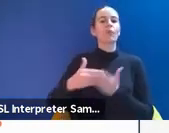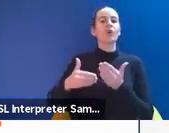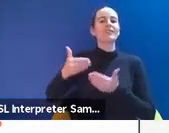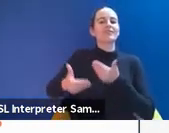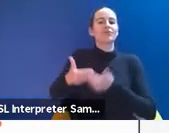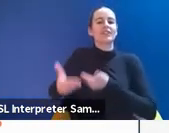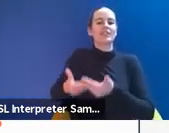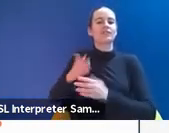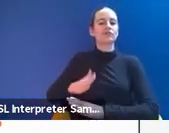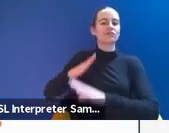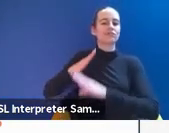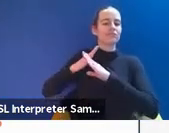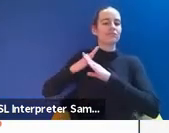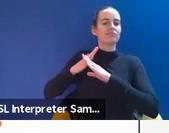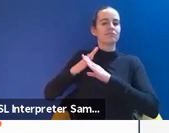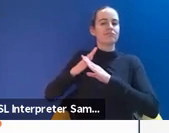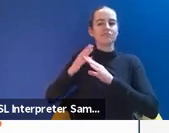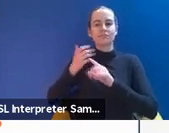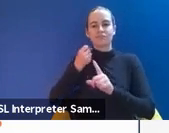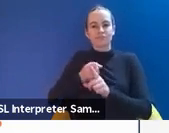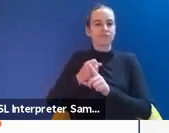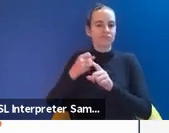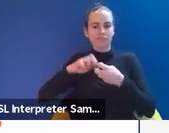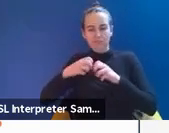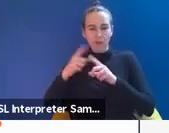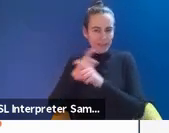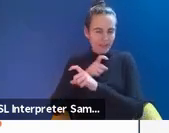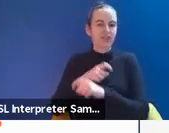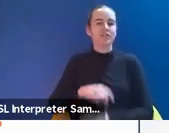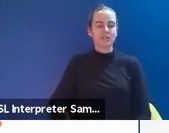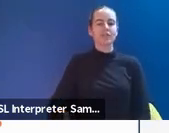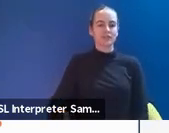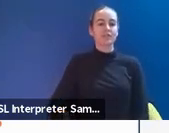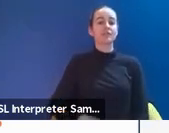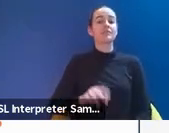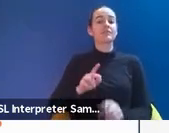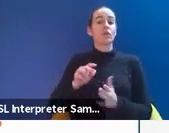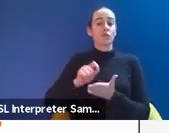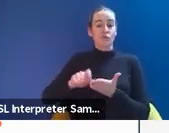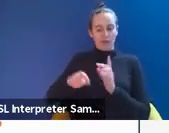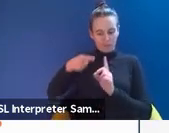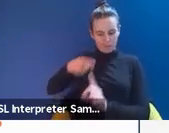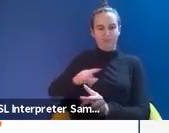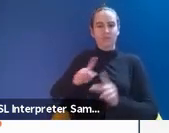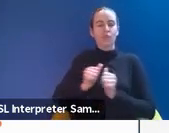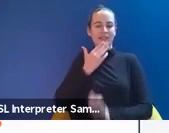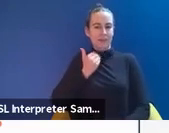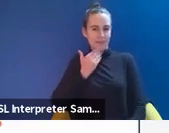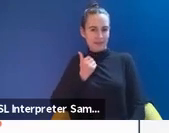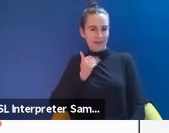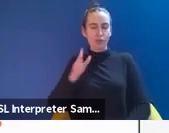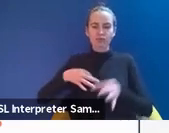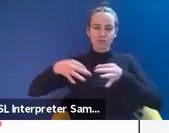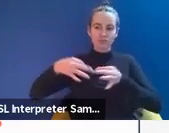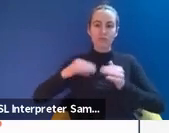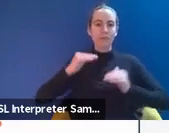preventing complications. Written for people with diabetes, this fact sheet describes how balance can harm the